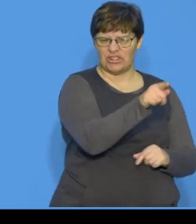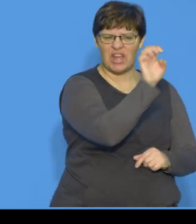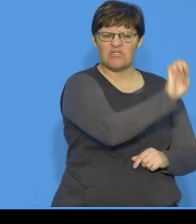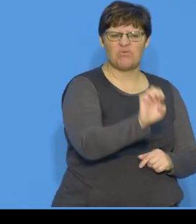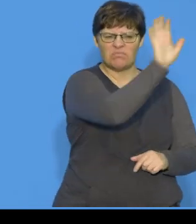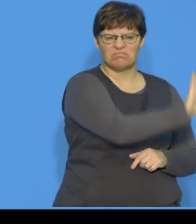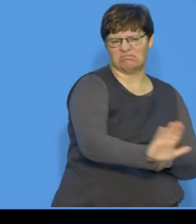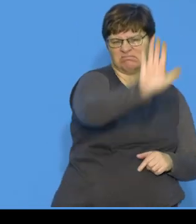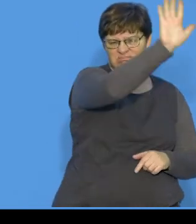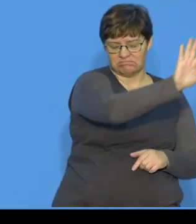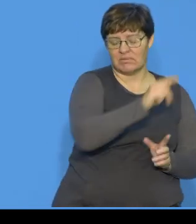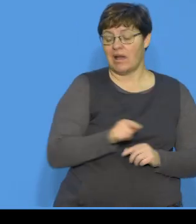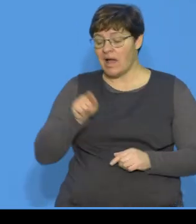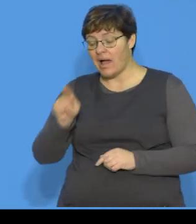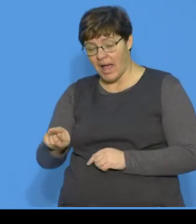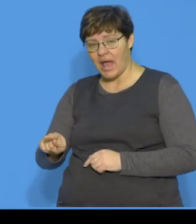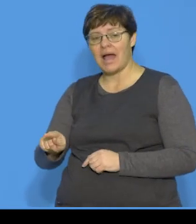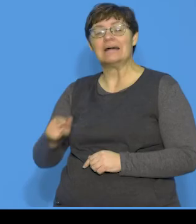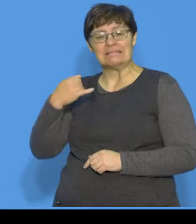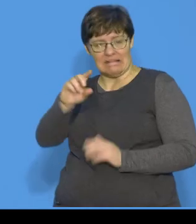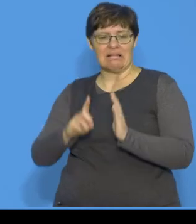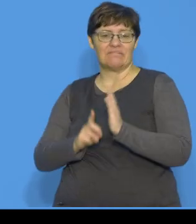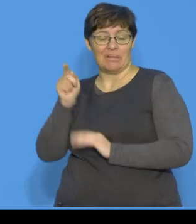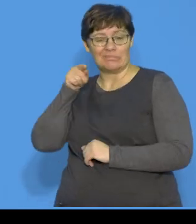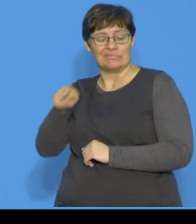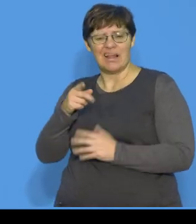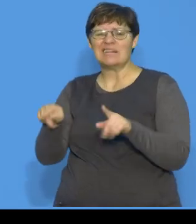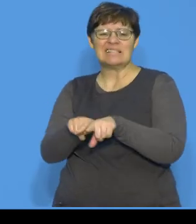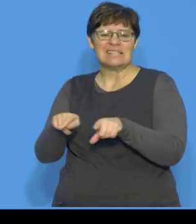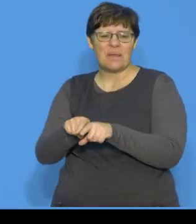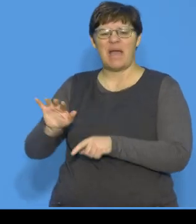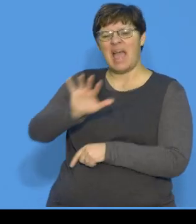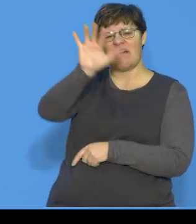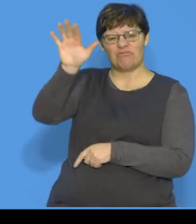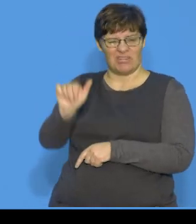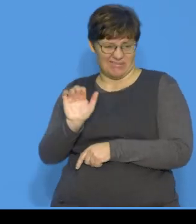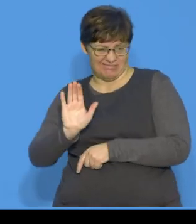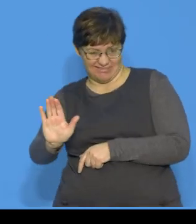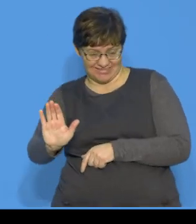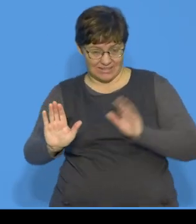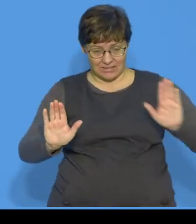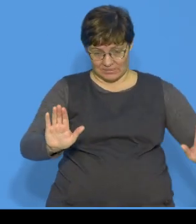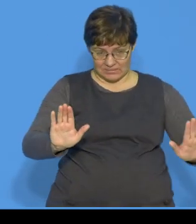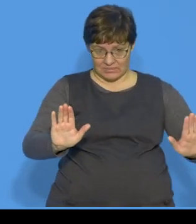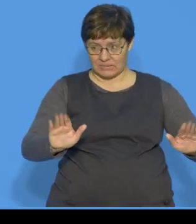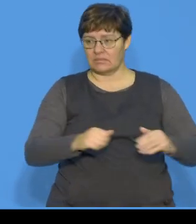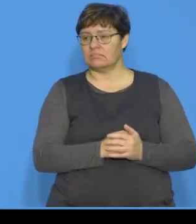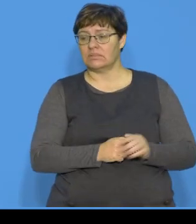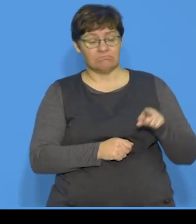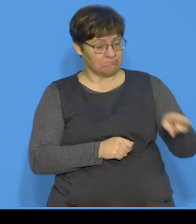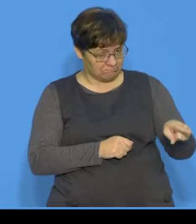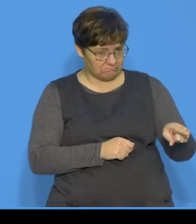countries over the last 300 years. And we see that developed countries, we see that there is